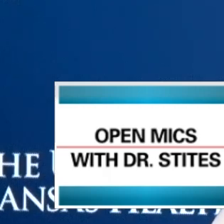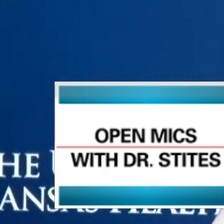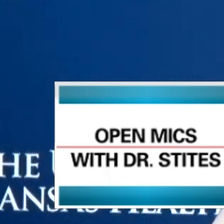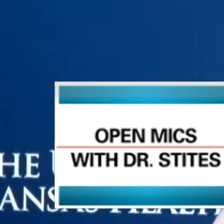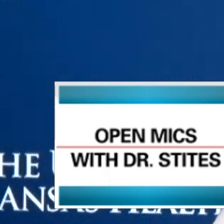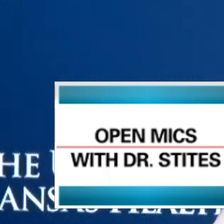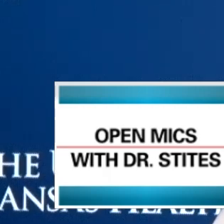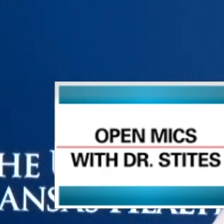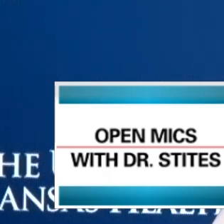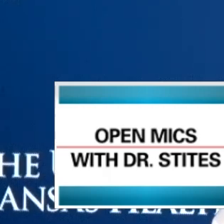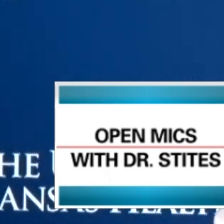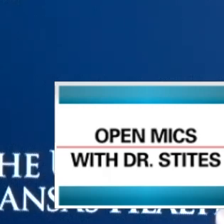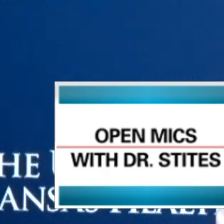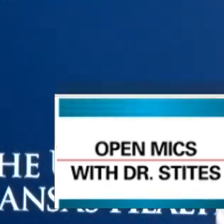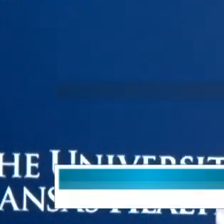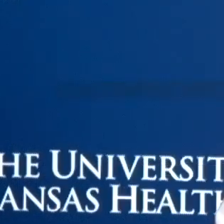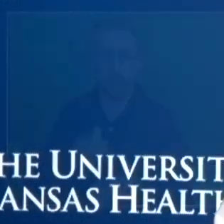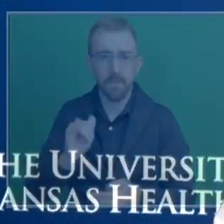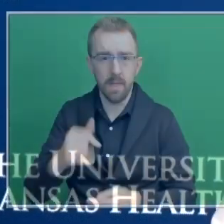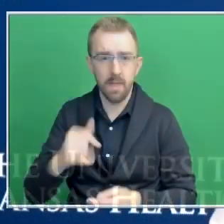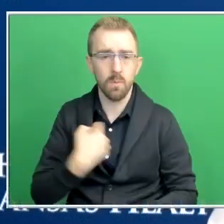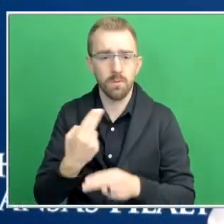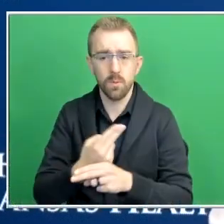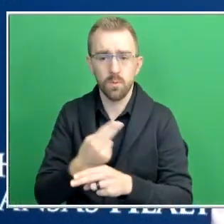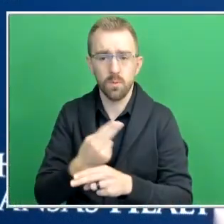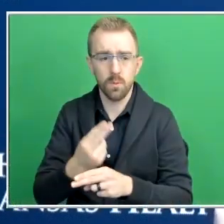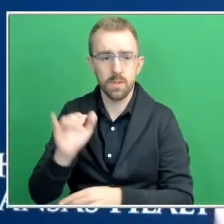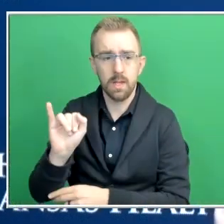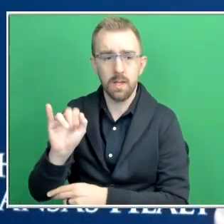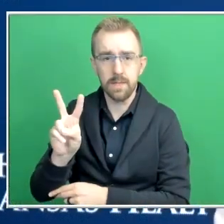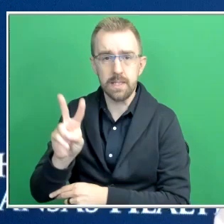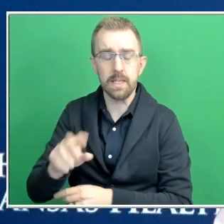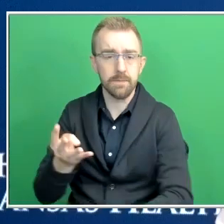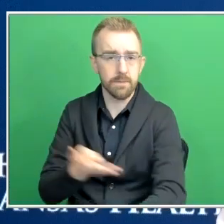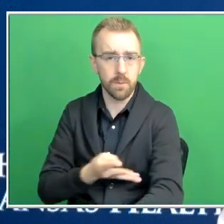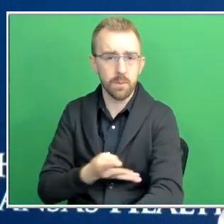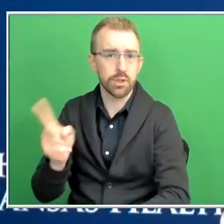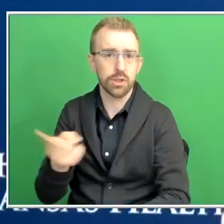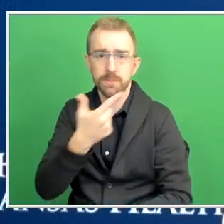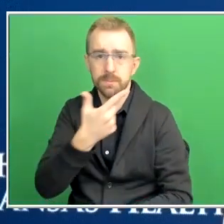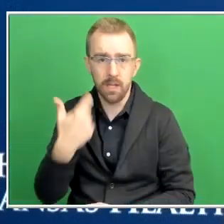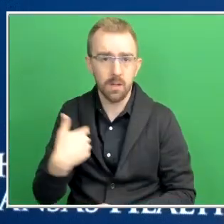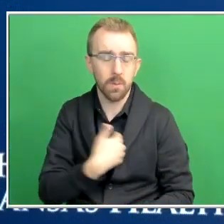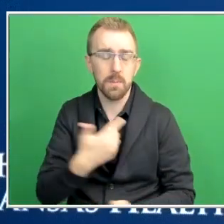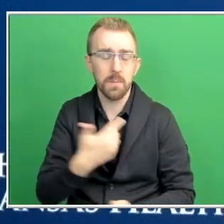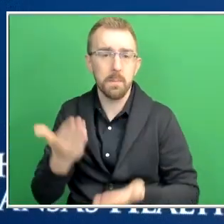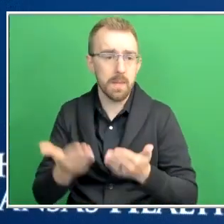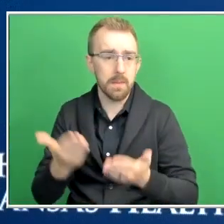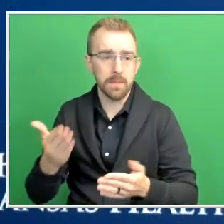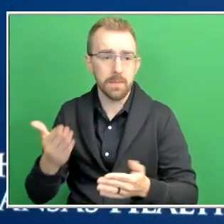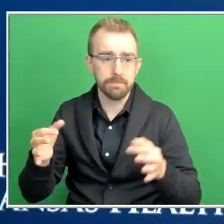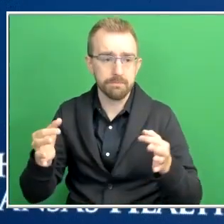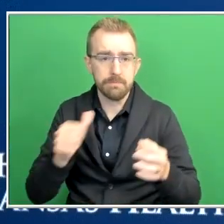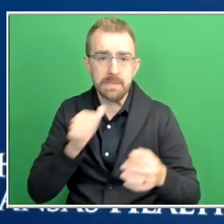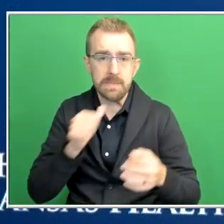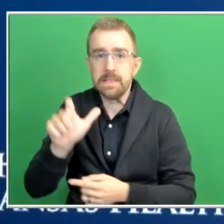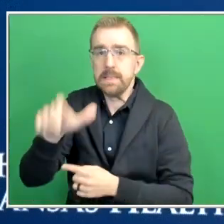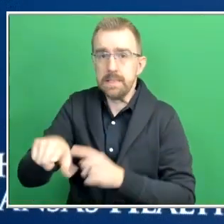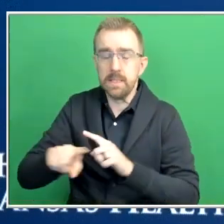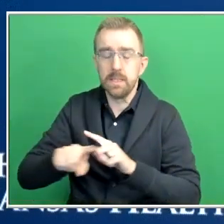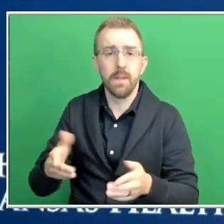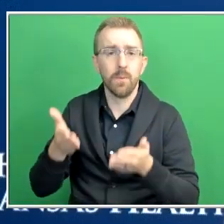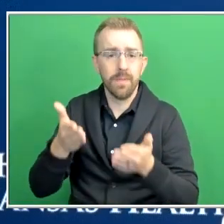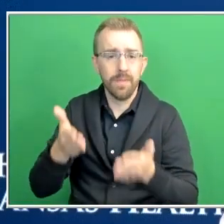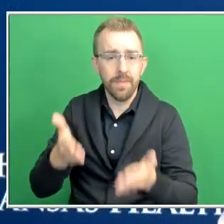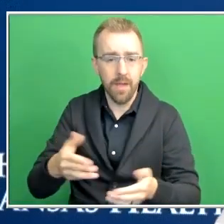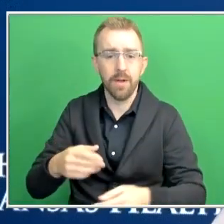of that is we've used IV fluids just because, so when we maybe absolutely didn't need them, but they were there and hung and used